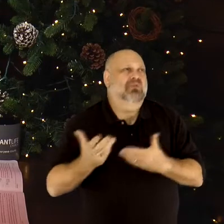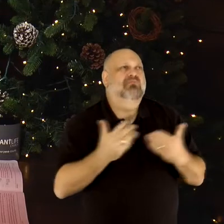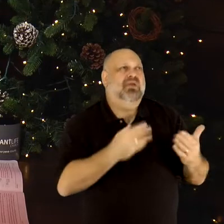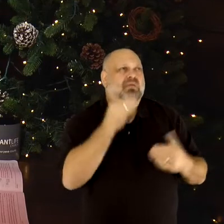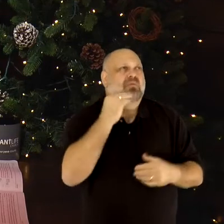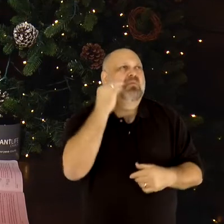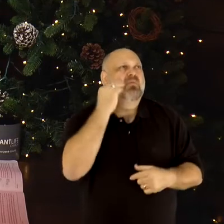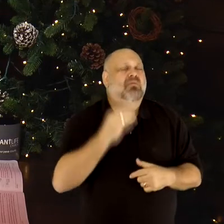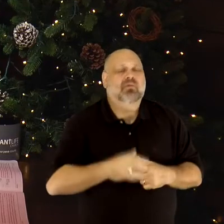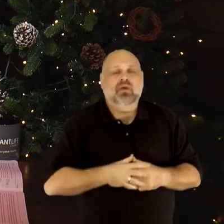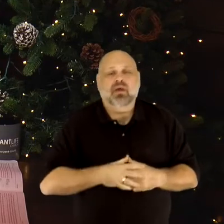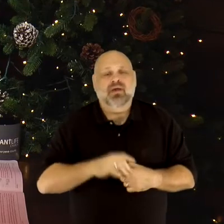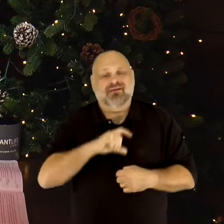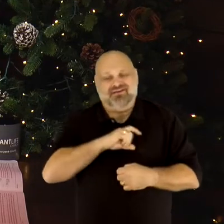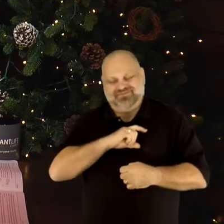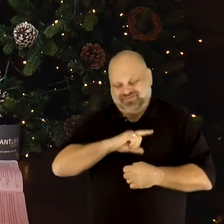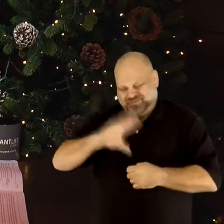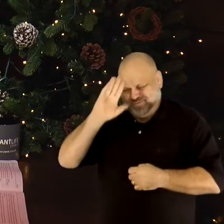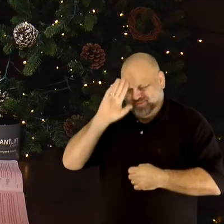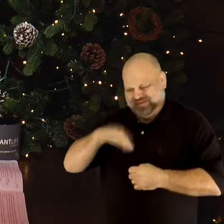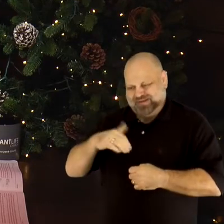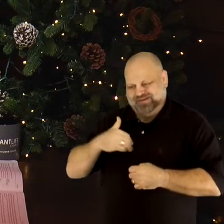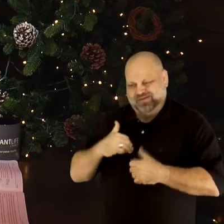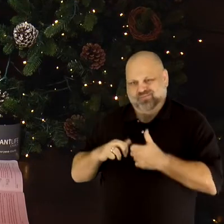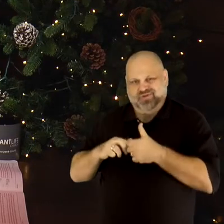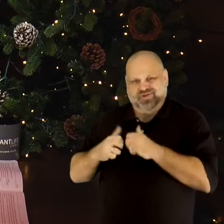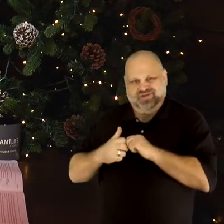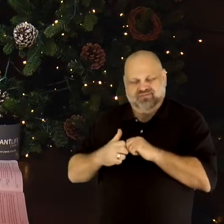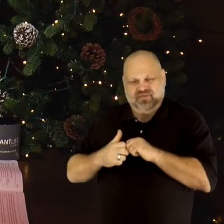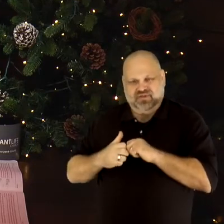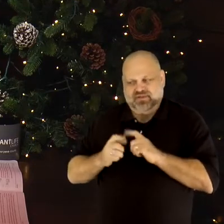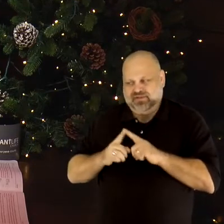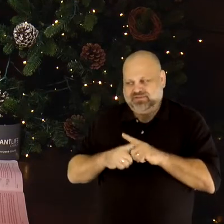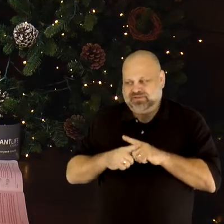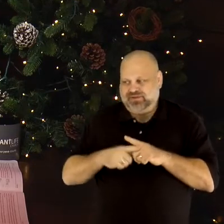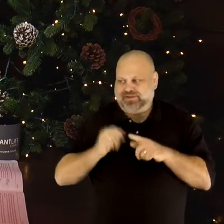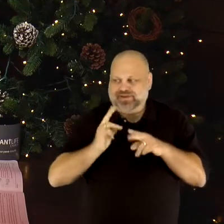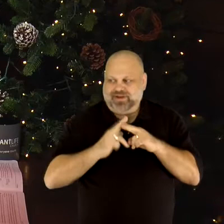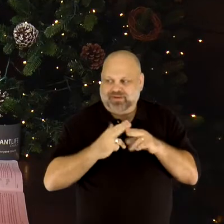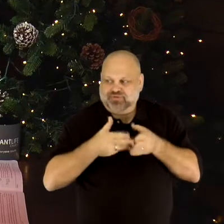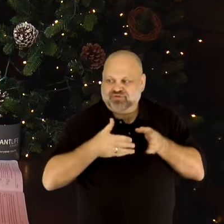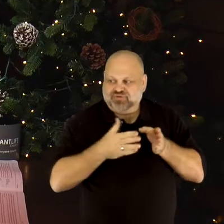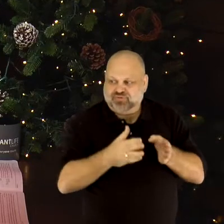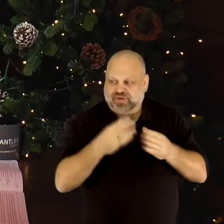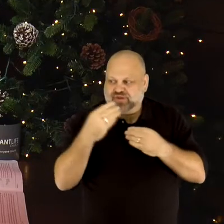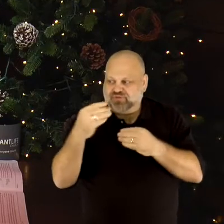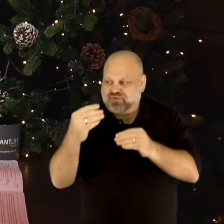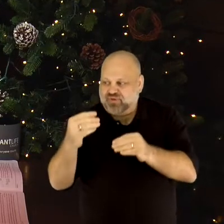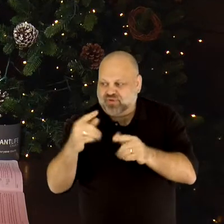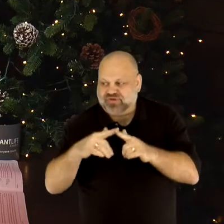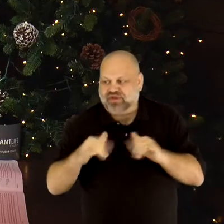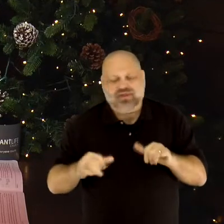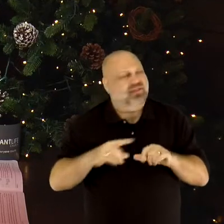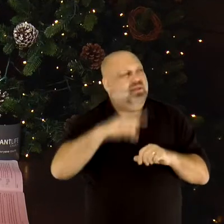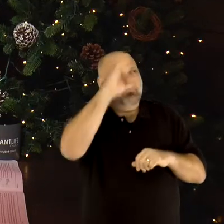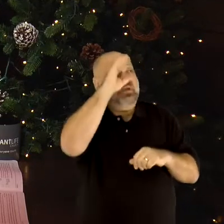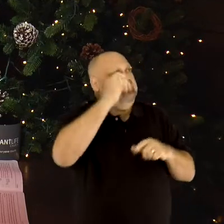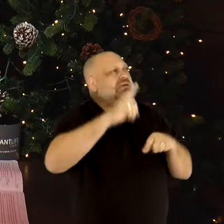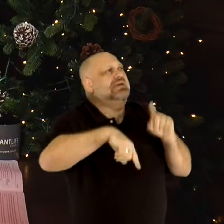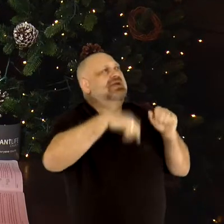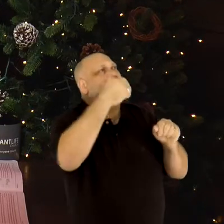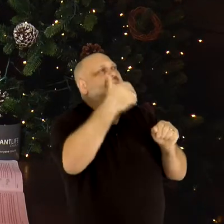me home." The police officer knew he had a problem. He started naming streets and shops, but the boy couldn't